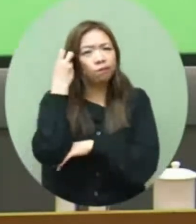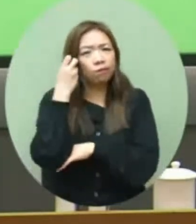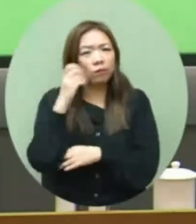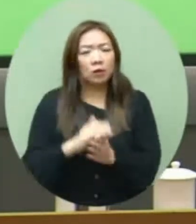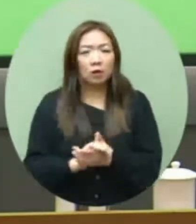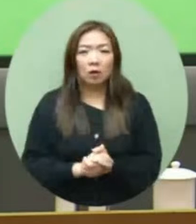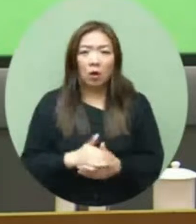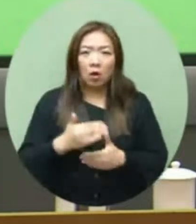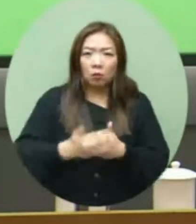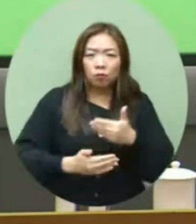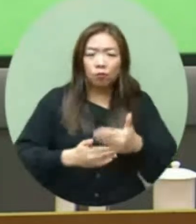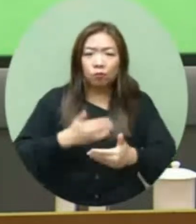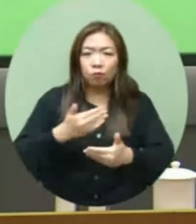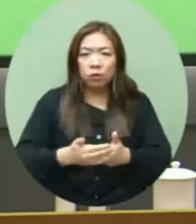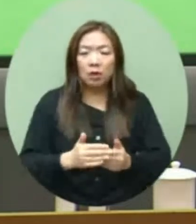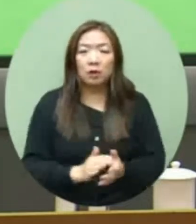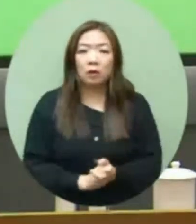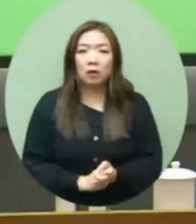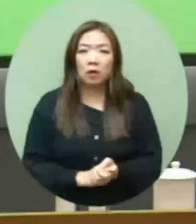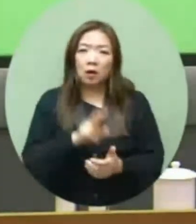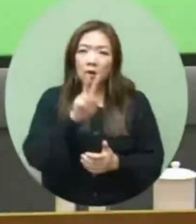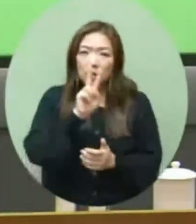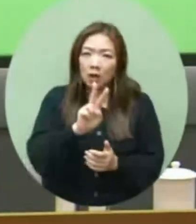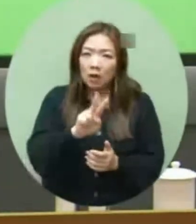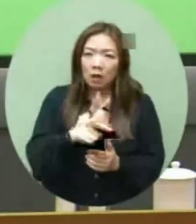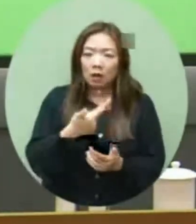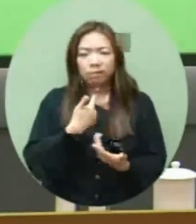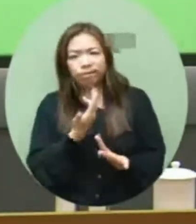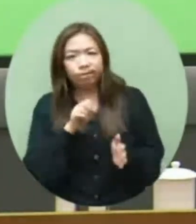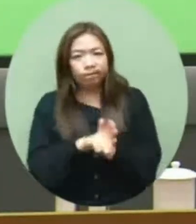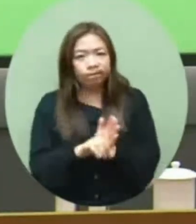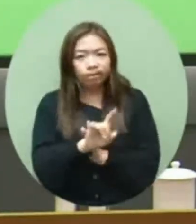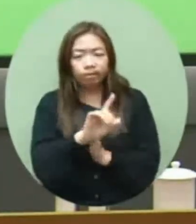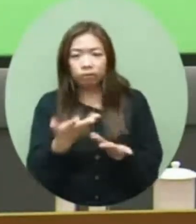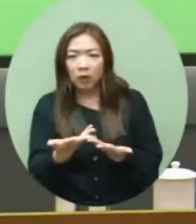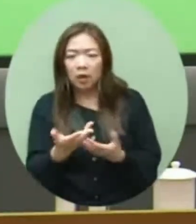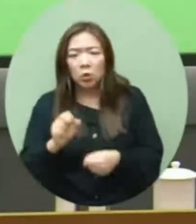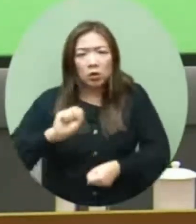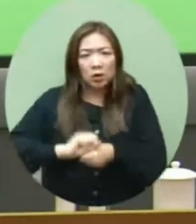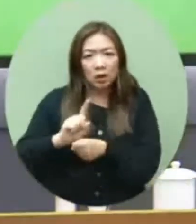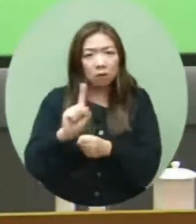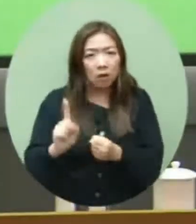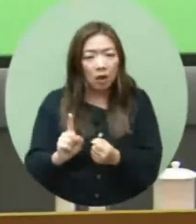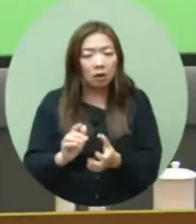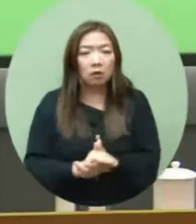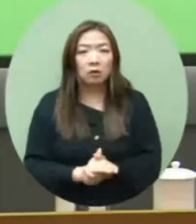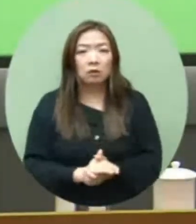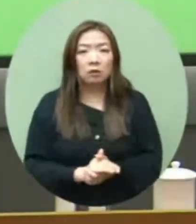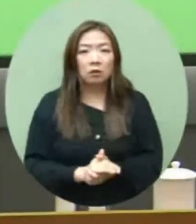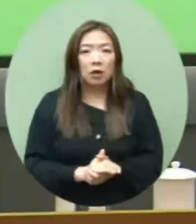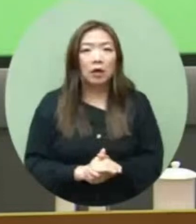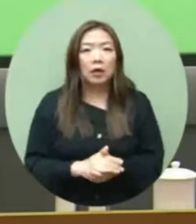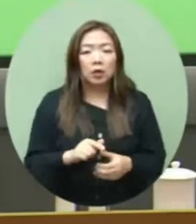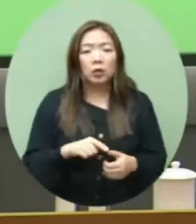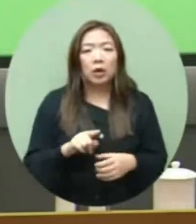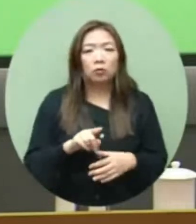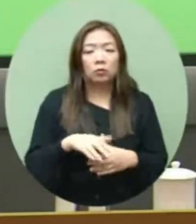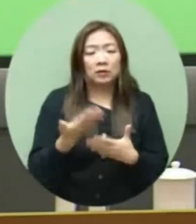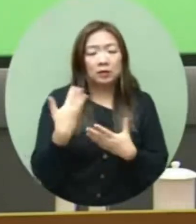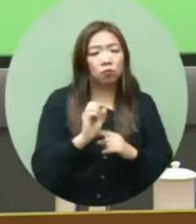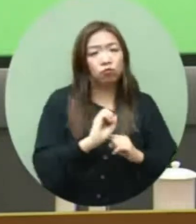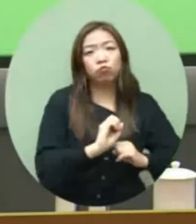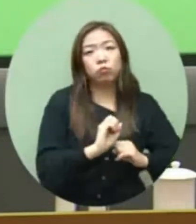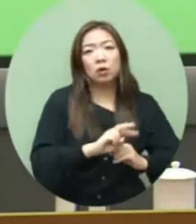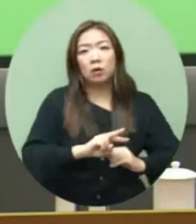We need to continuously think. In the process, we identify what is